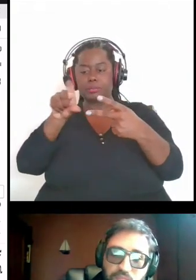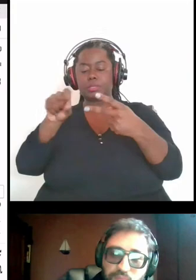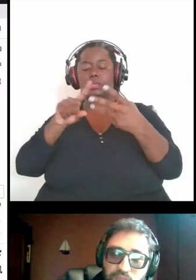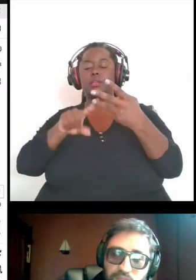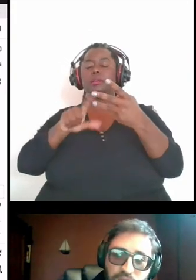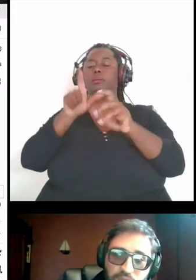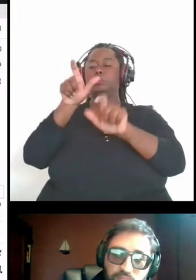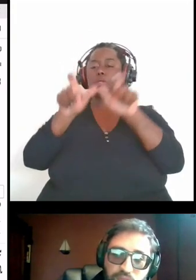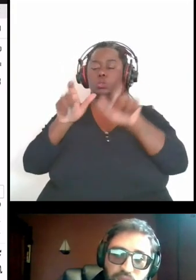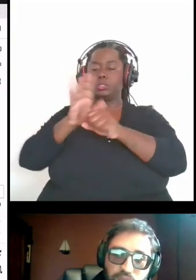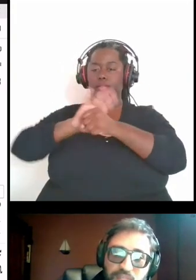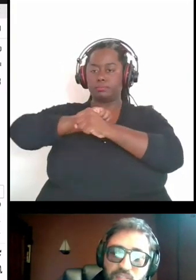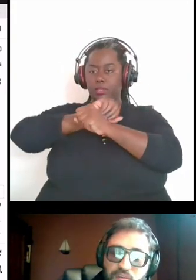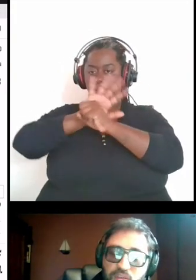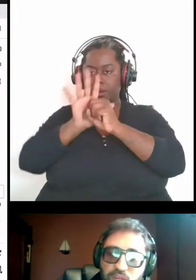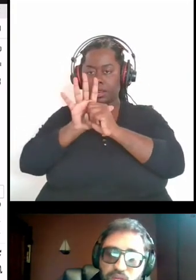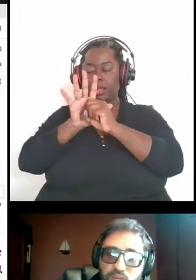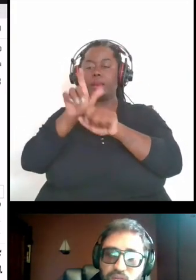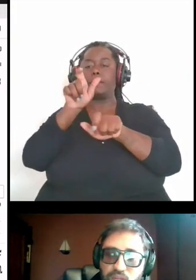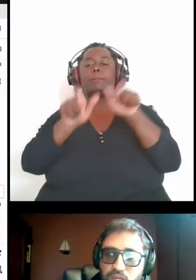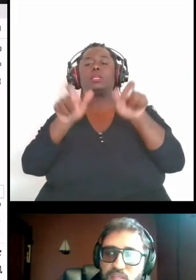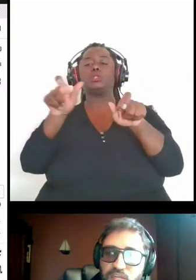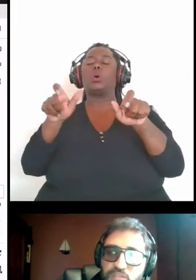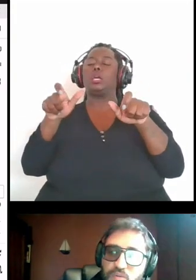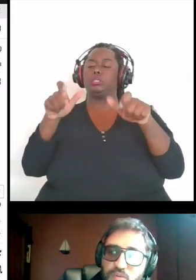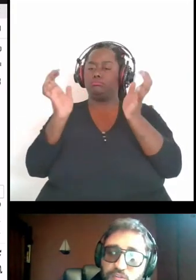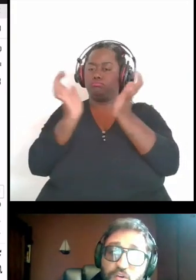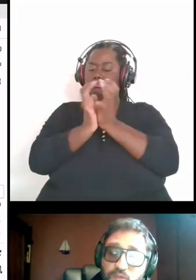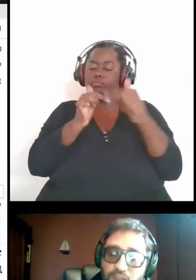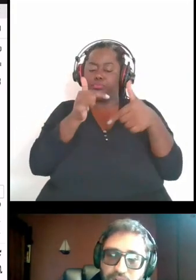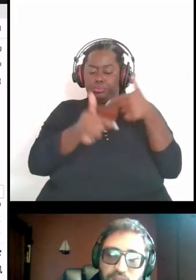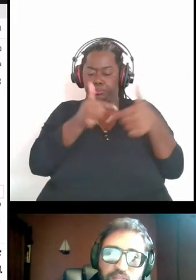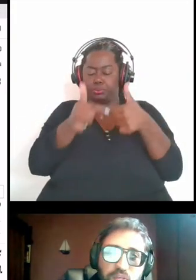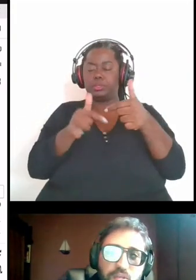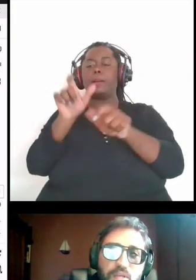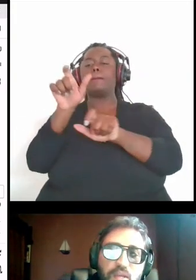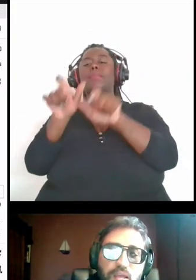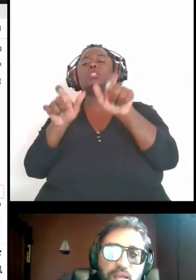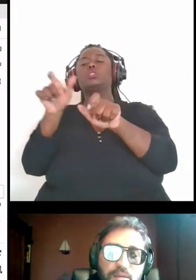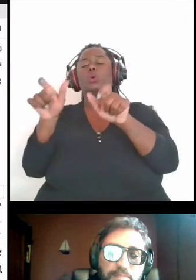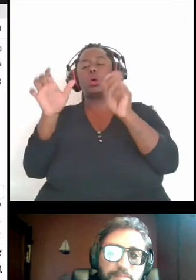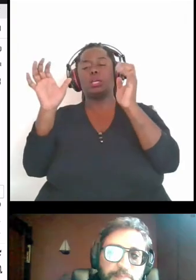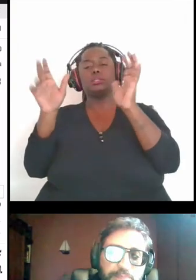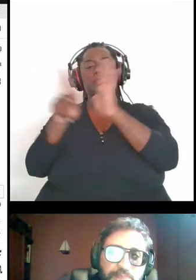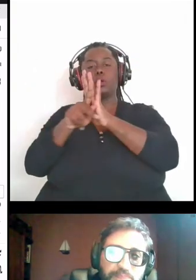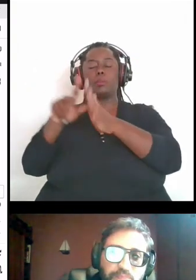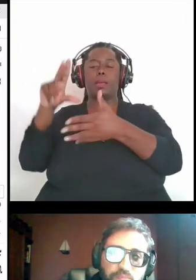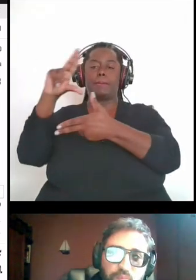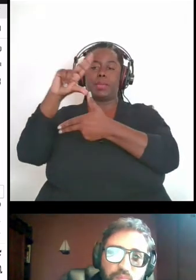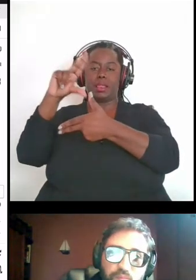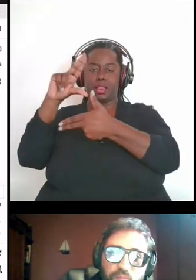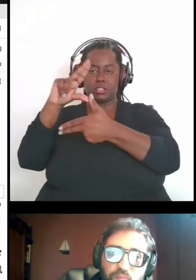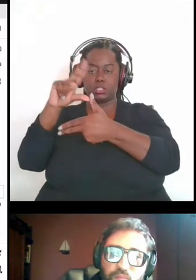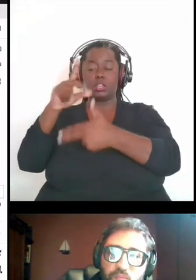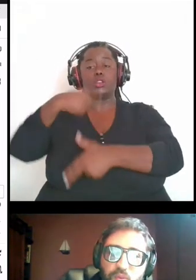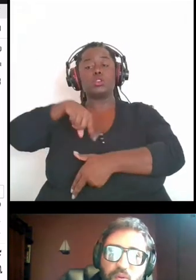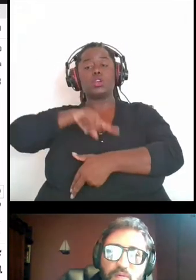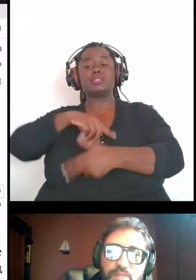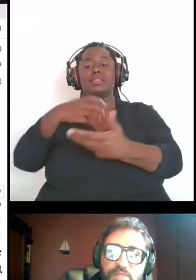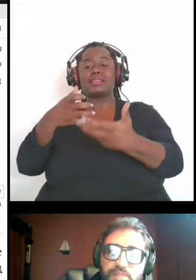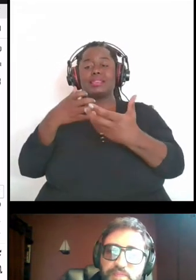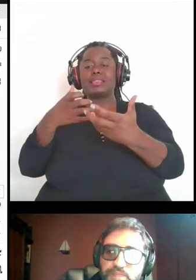non-binary gay lesbian working class and Latin American people we wanted to